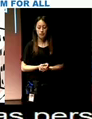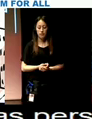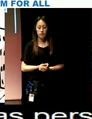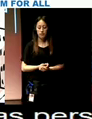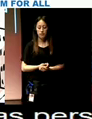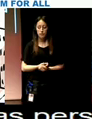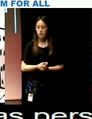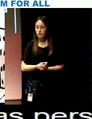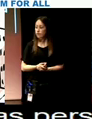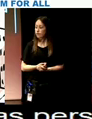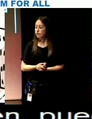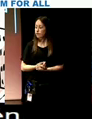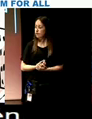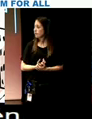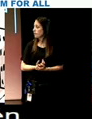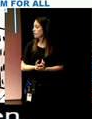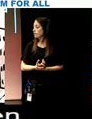That's the view from over there.